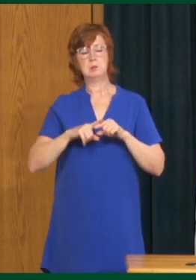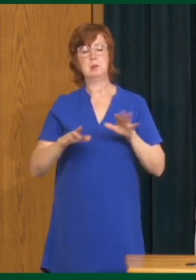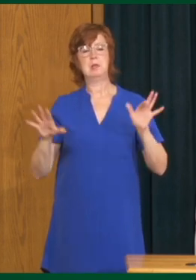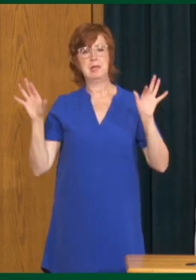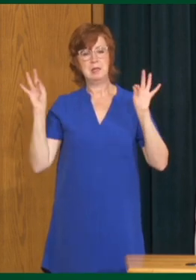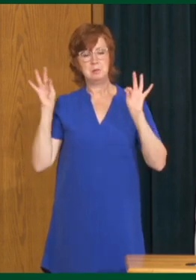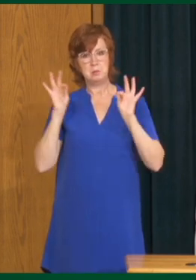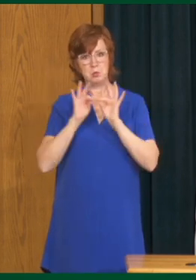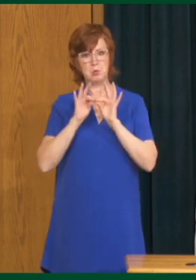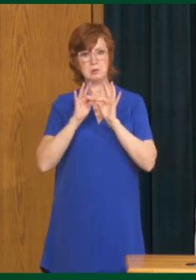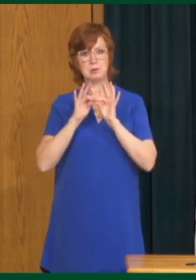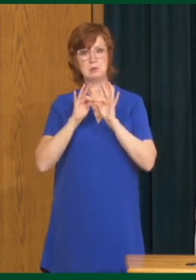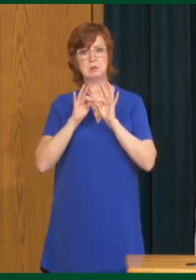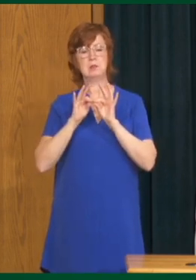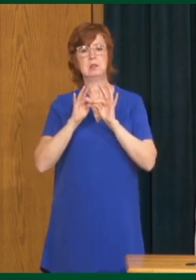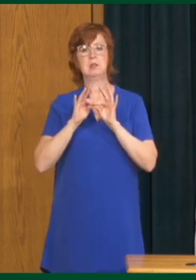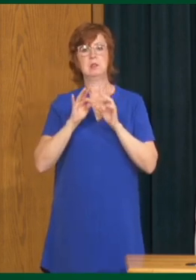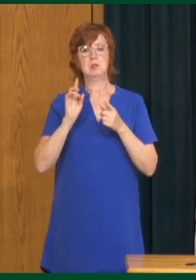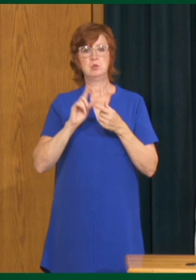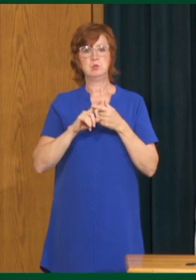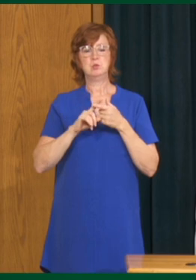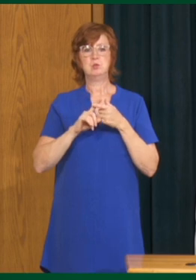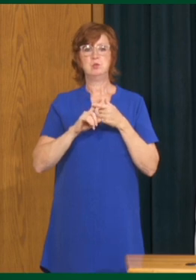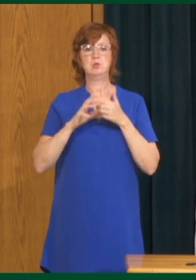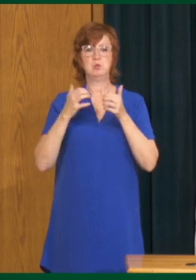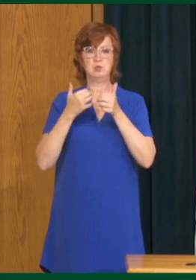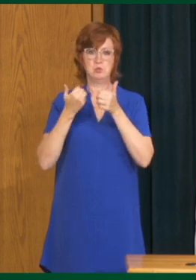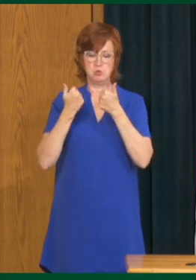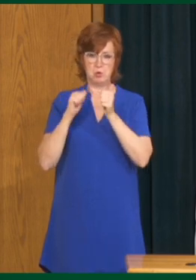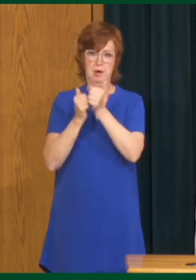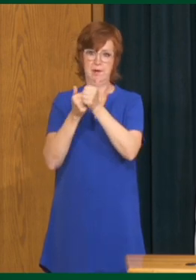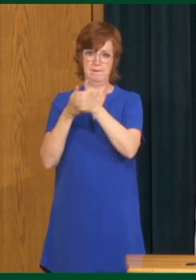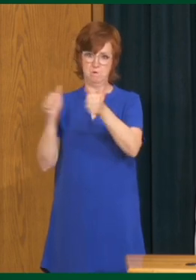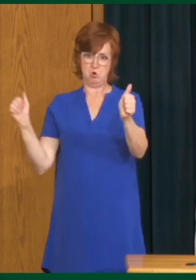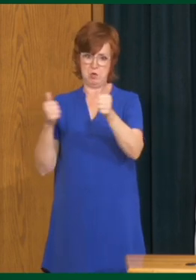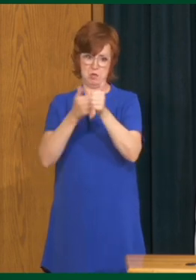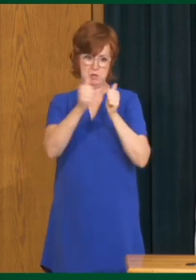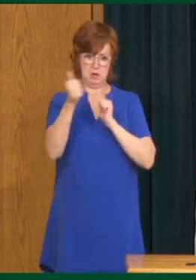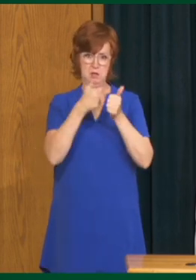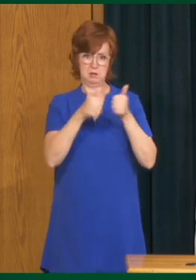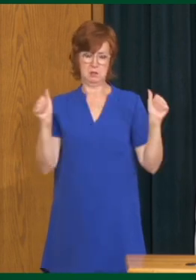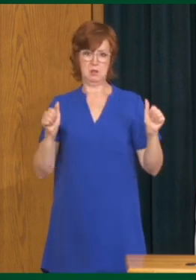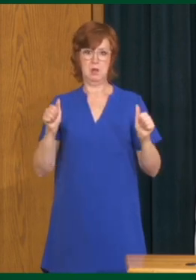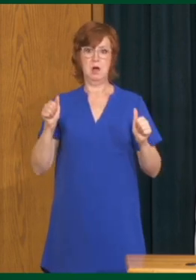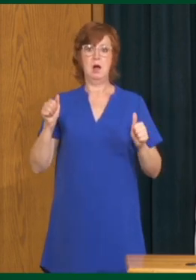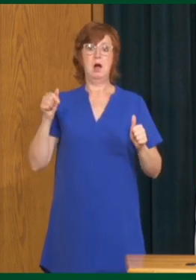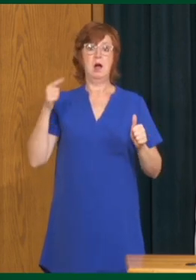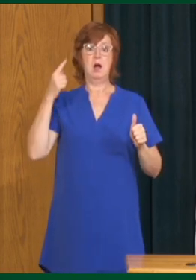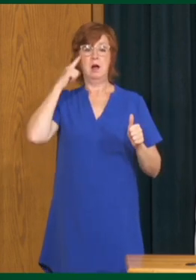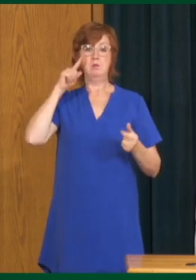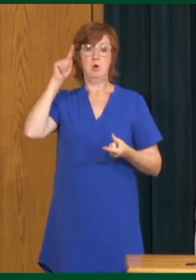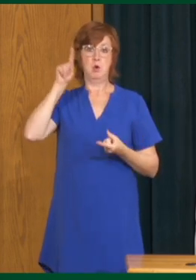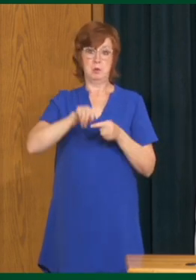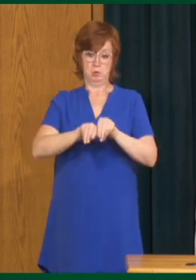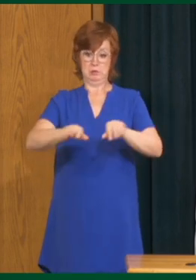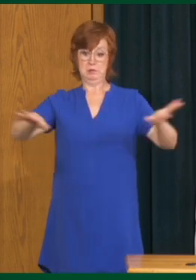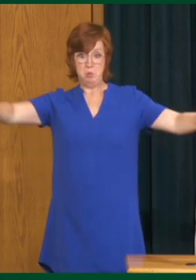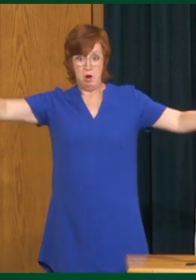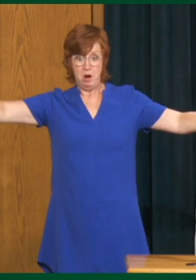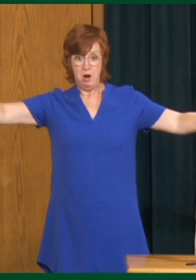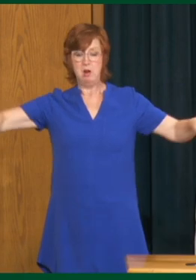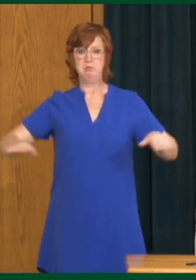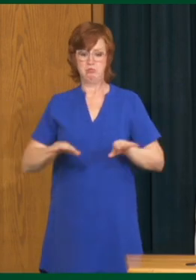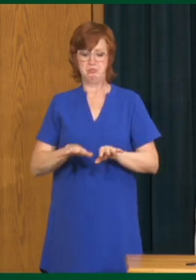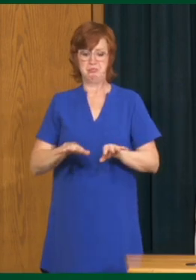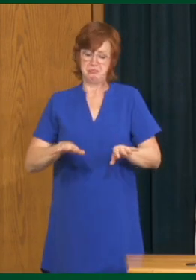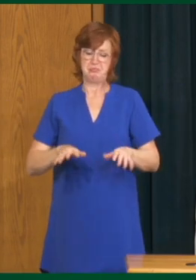those guidelines, we will see occasional transmission or a cluster, but hopefully we won't see situations where 25 out of